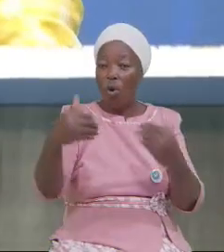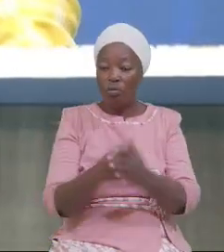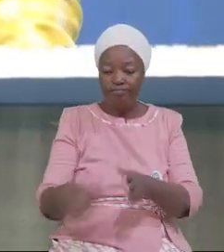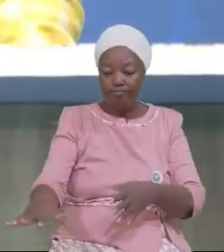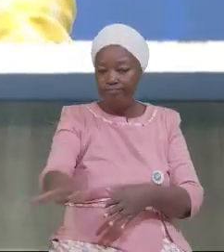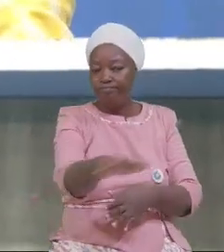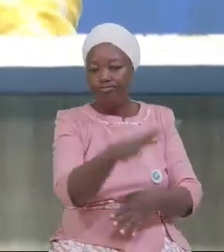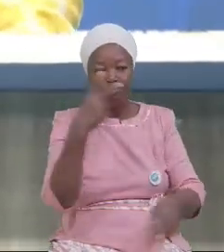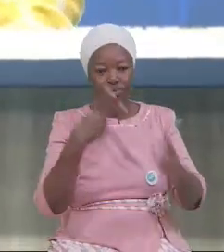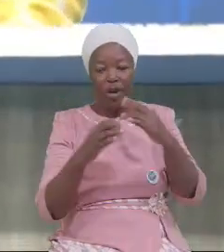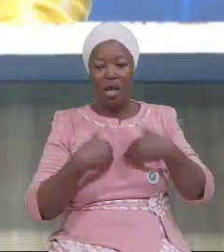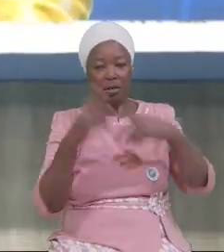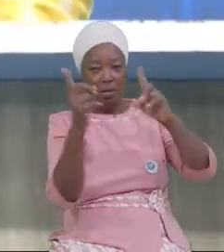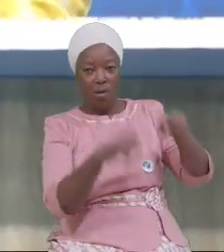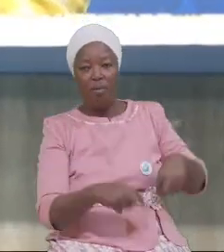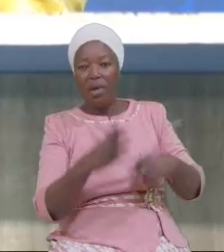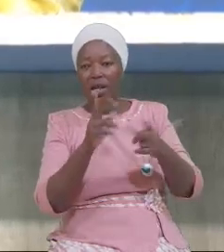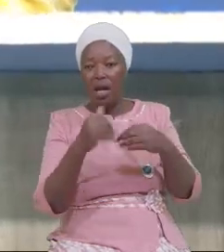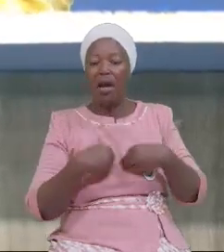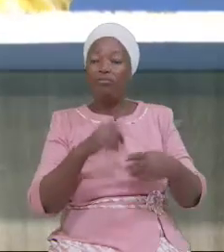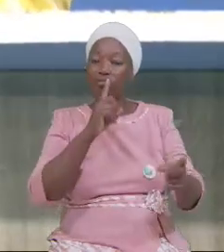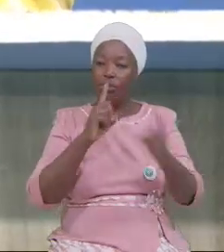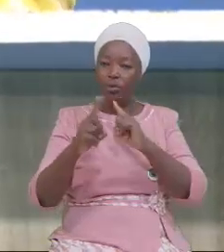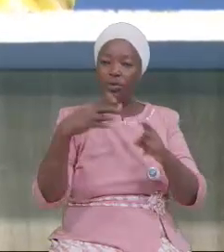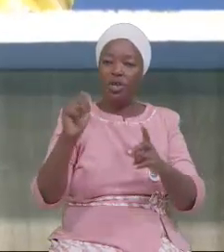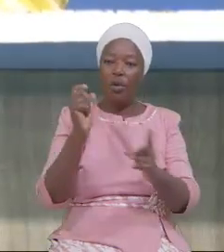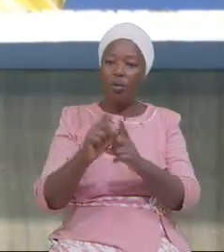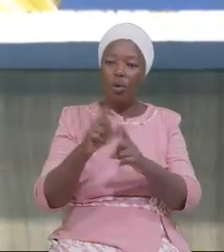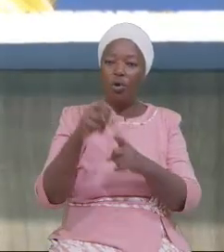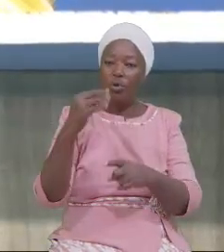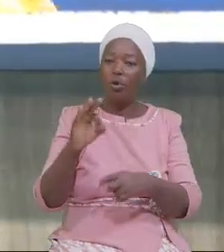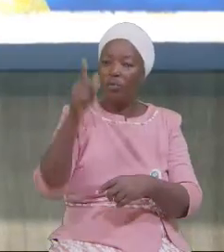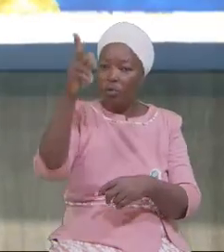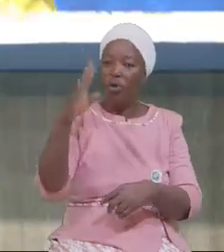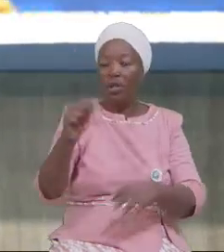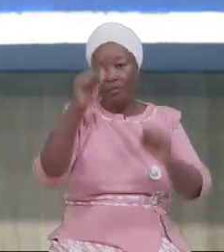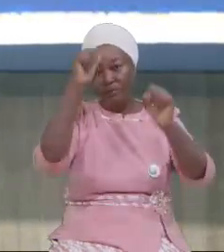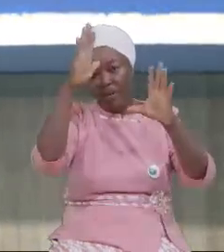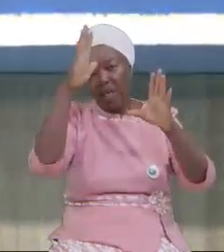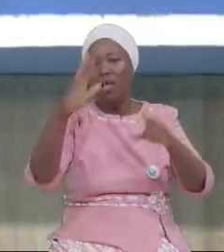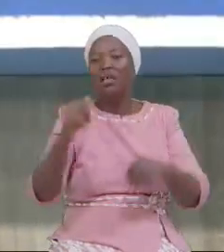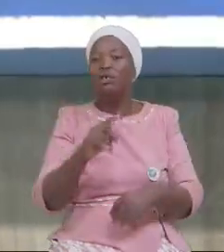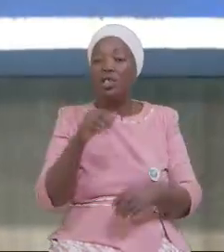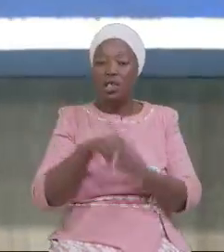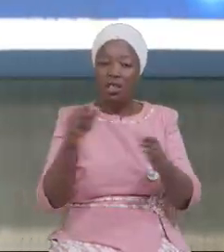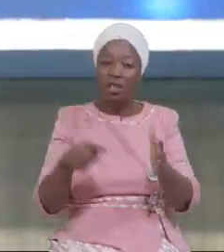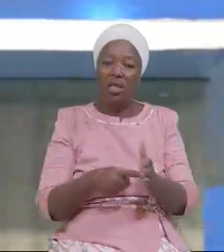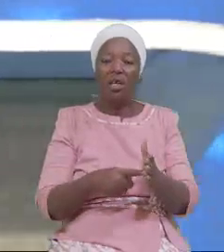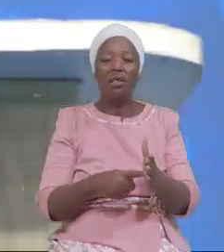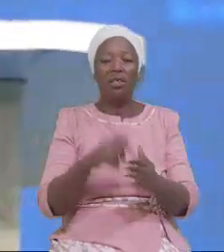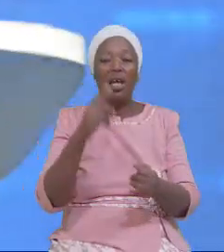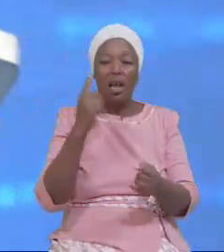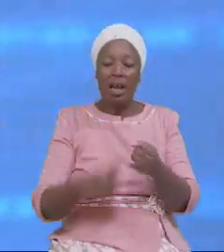come and they have spoken the word of God the Father in these last days. And